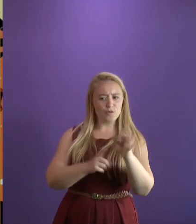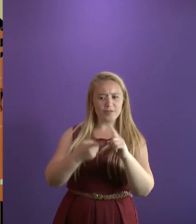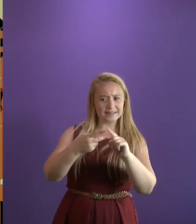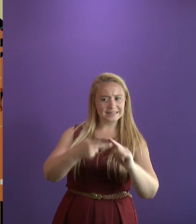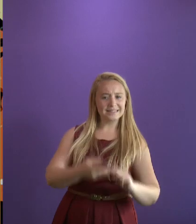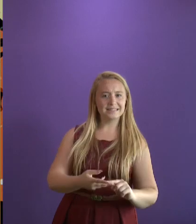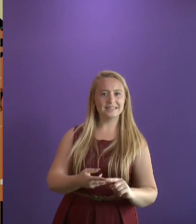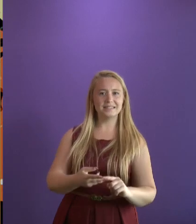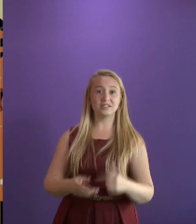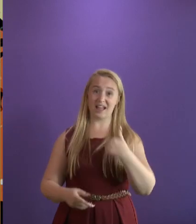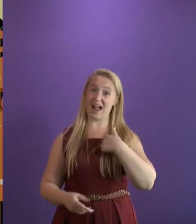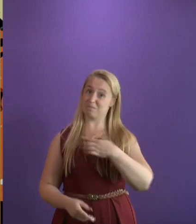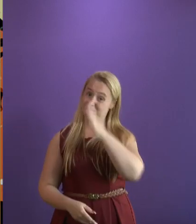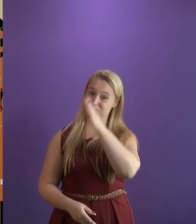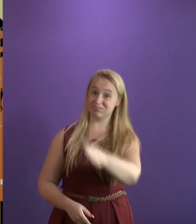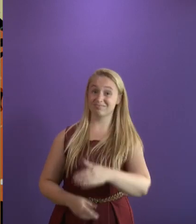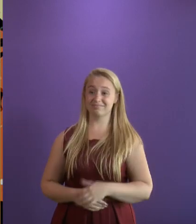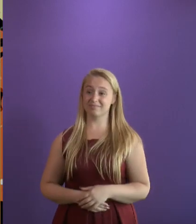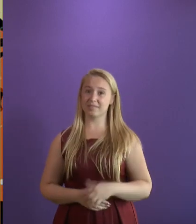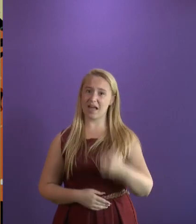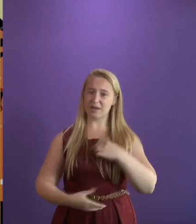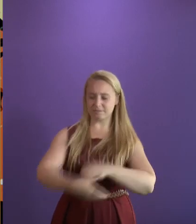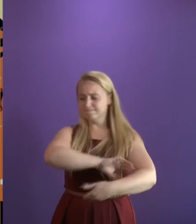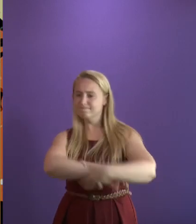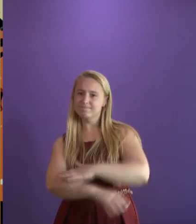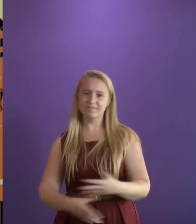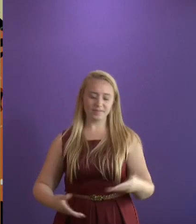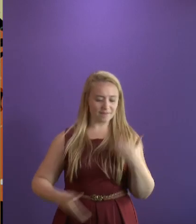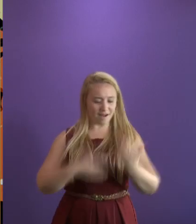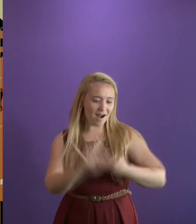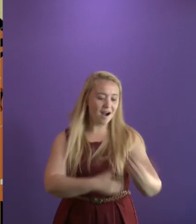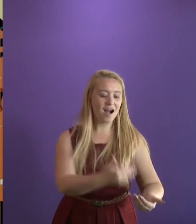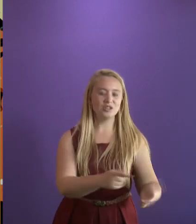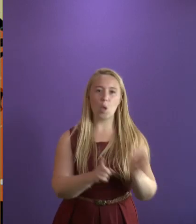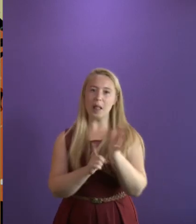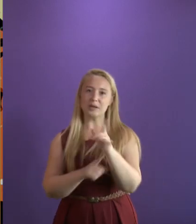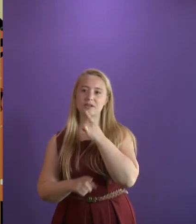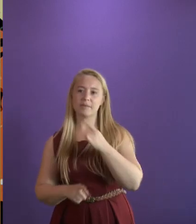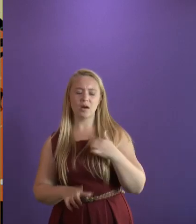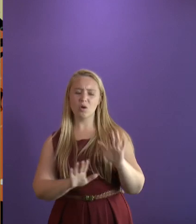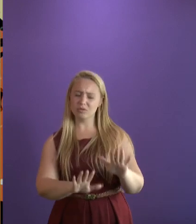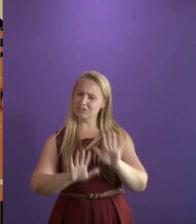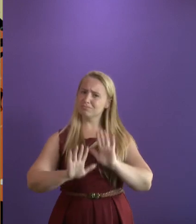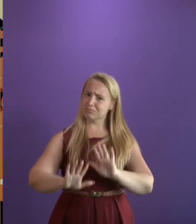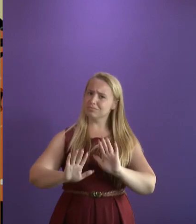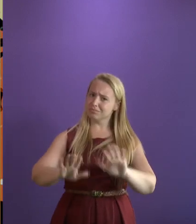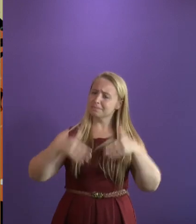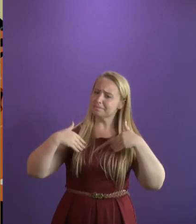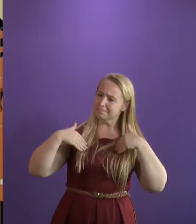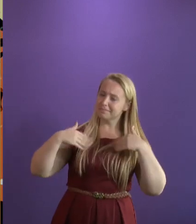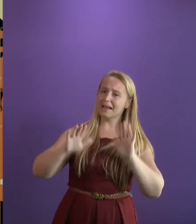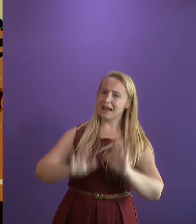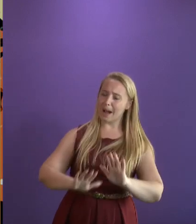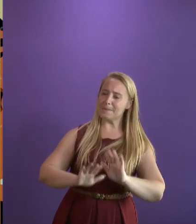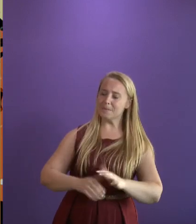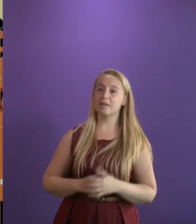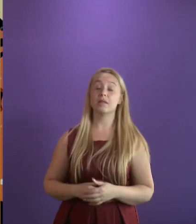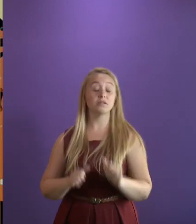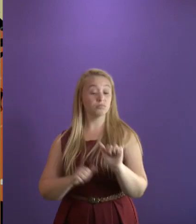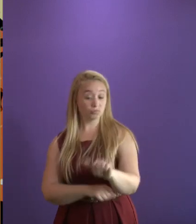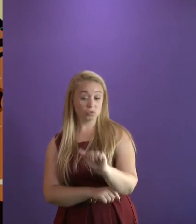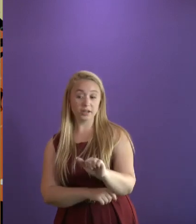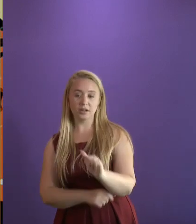few things. I'm pretty brash. I just get stuck in sometimes, and Linda's like, maybe just taking a wee step back, and she was right. You know, and she was right, and you learn from other